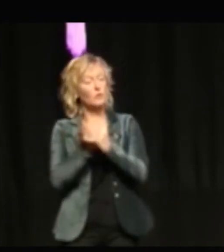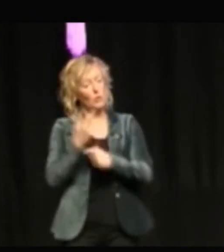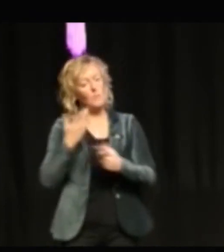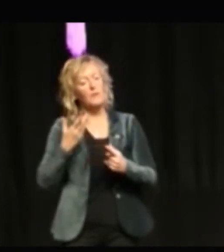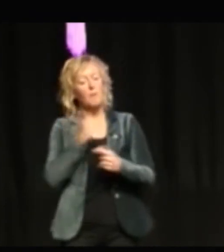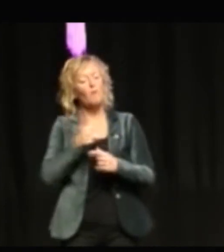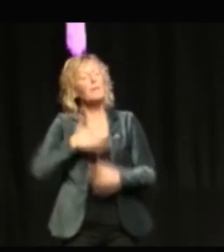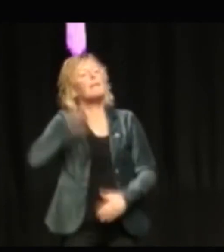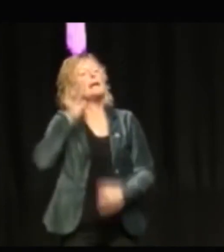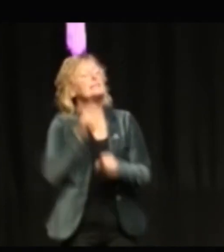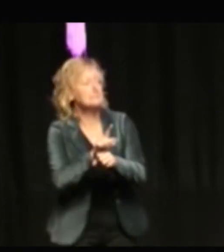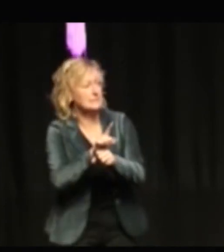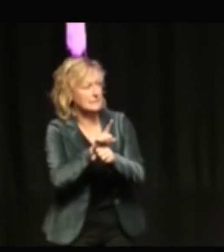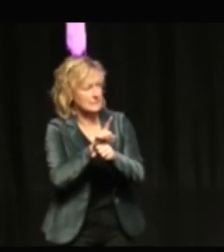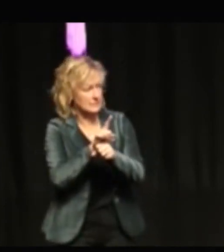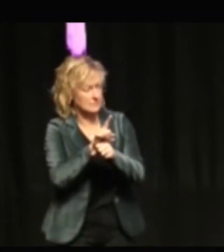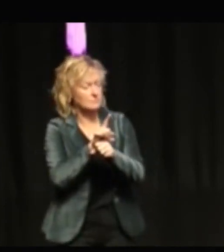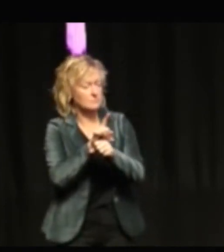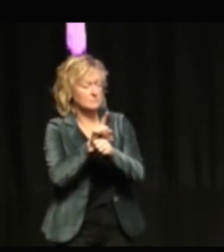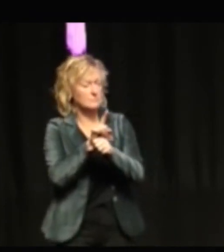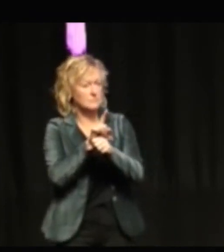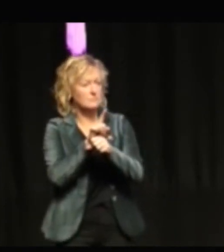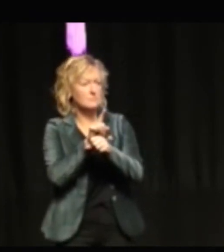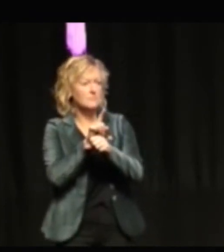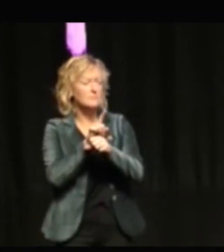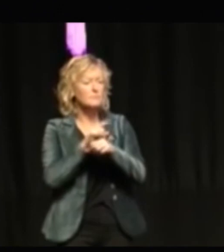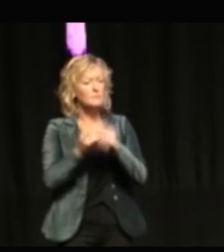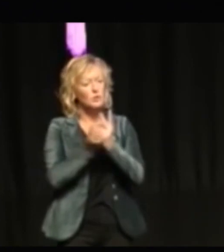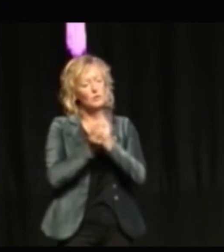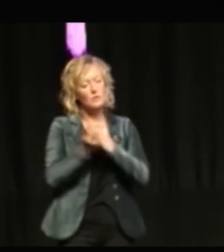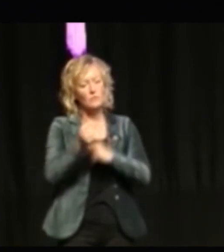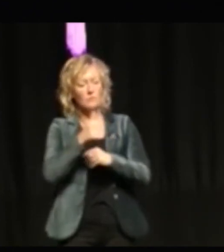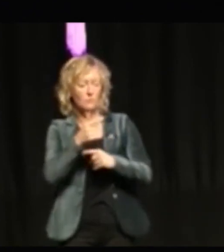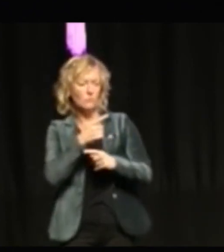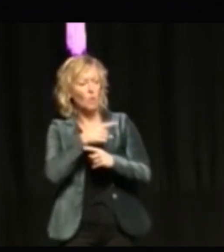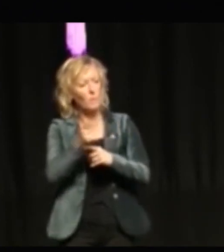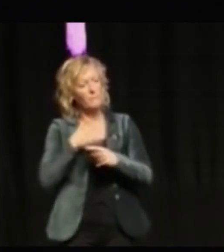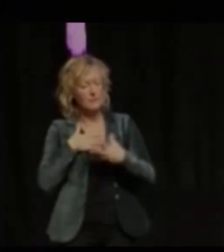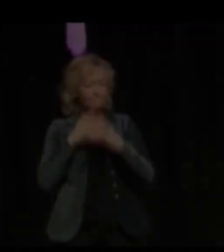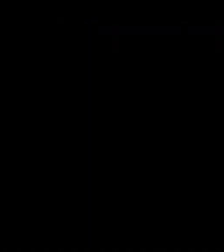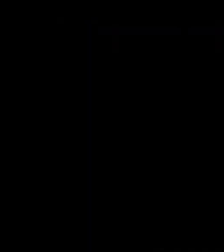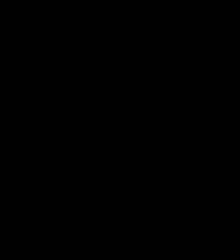need more time to examine. They don't want to sign anything that they can't fulfill.